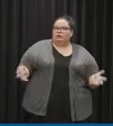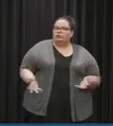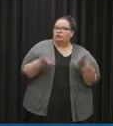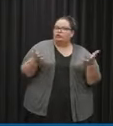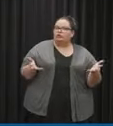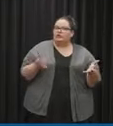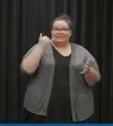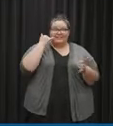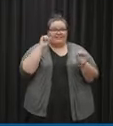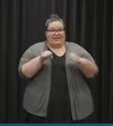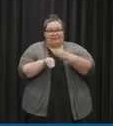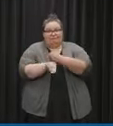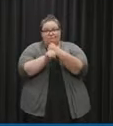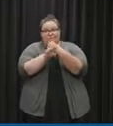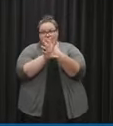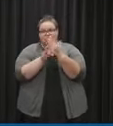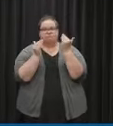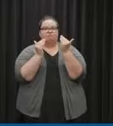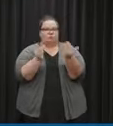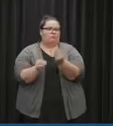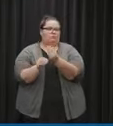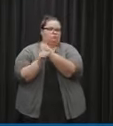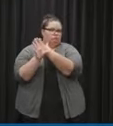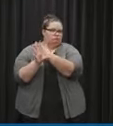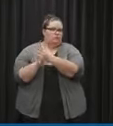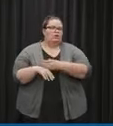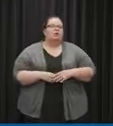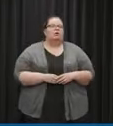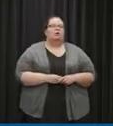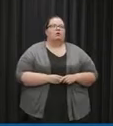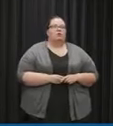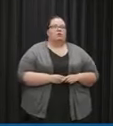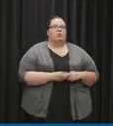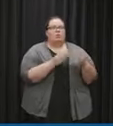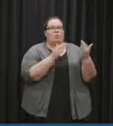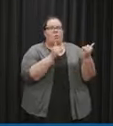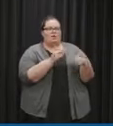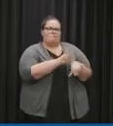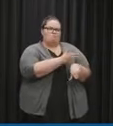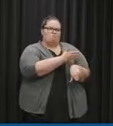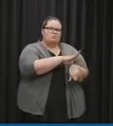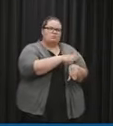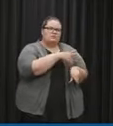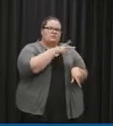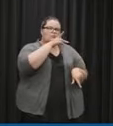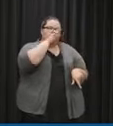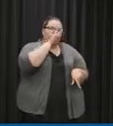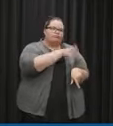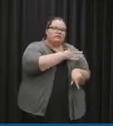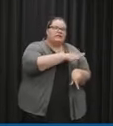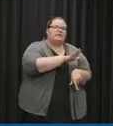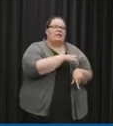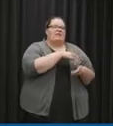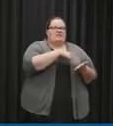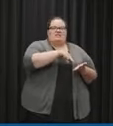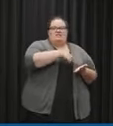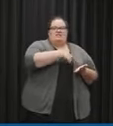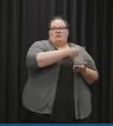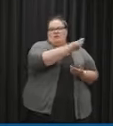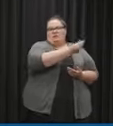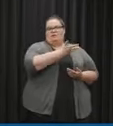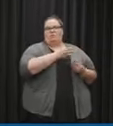that they happen virtually. We are hoping for a message around music later this week. We're still working on